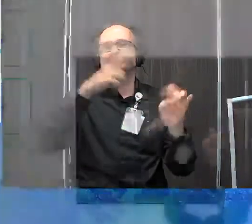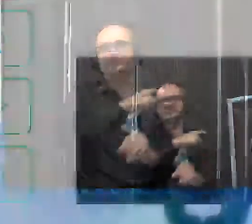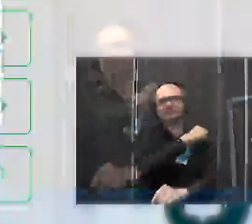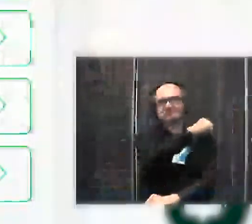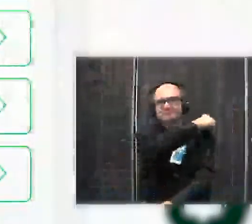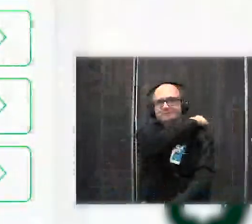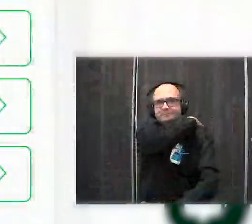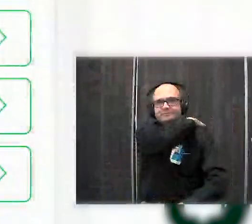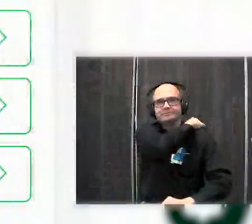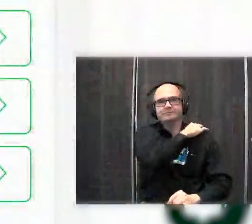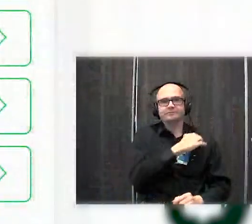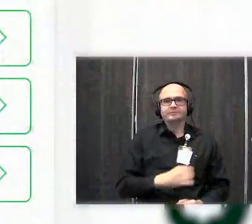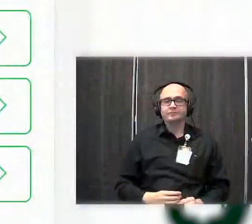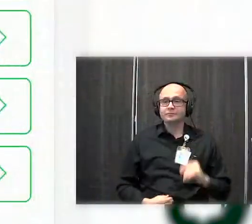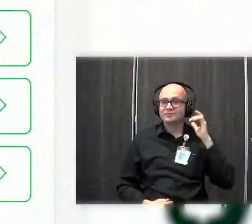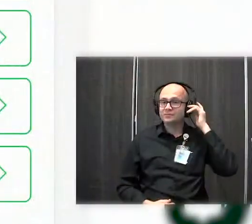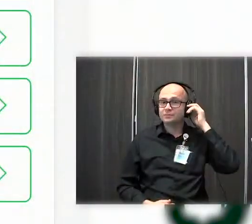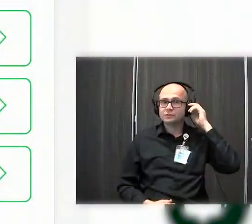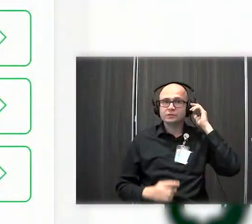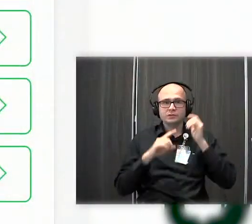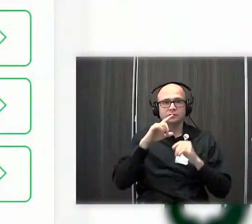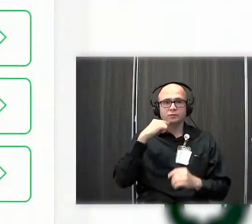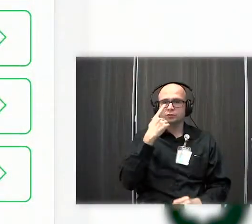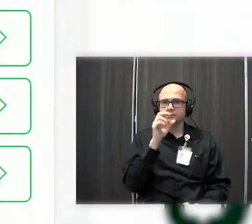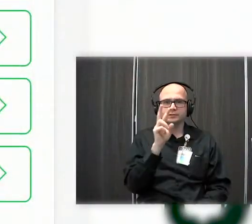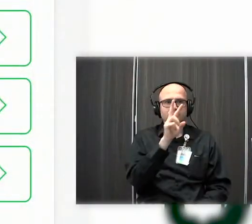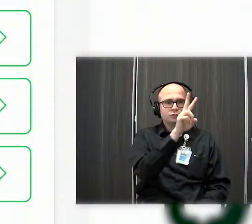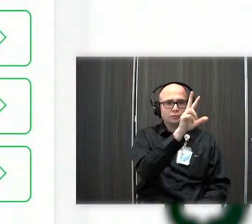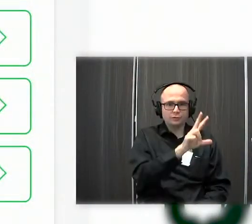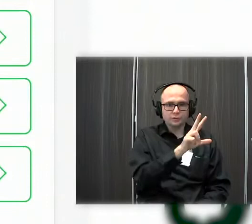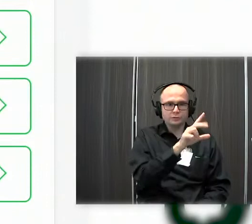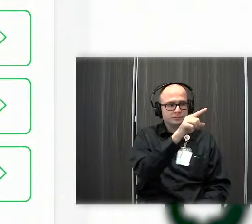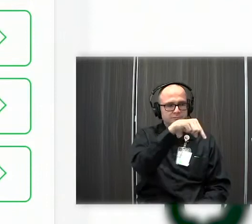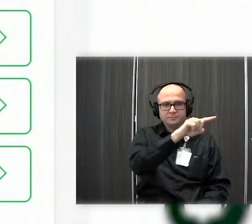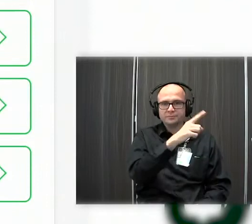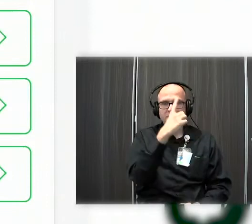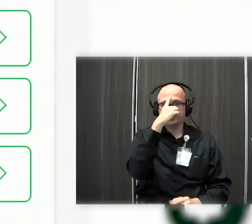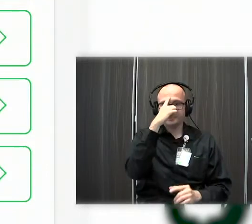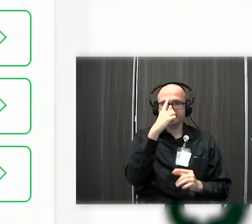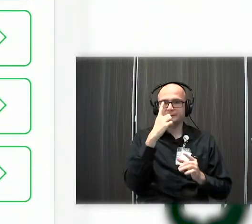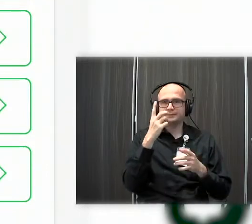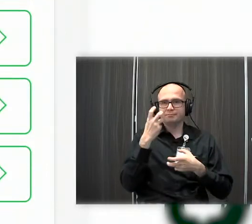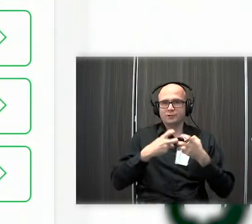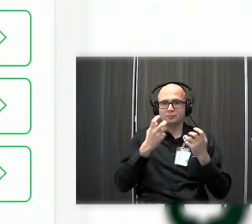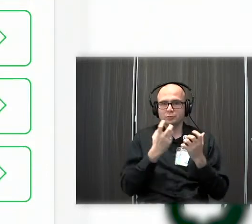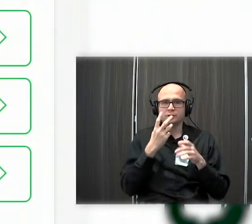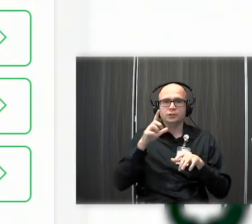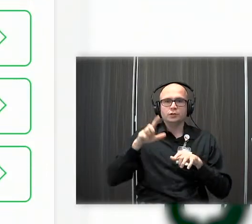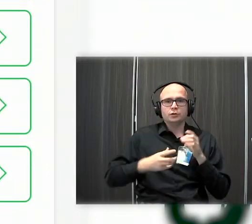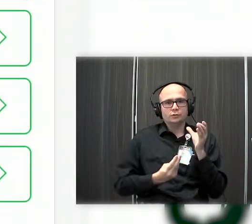go. guys. So it looks like 2/3 of you think that the most frequent endocrine issue is low growth